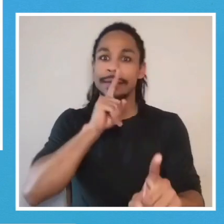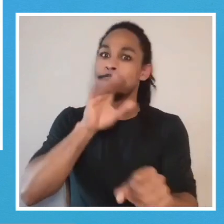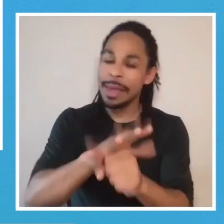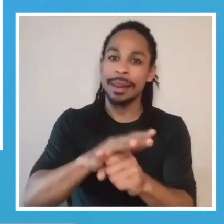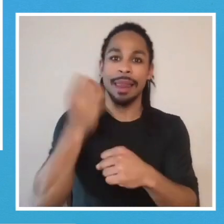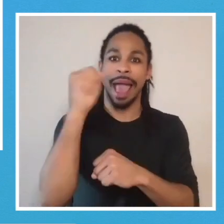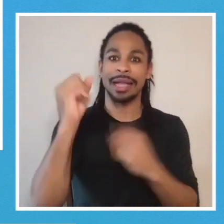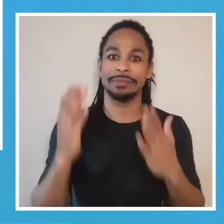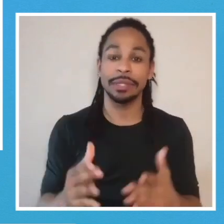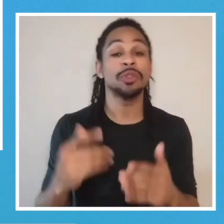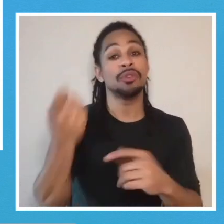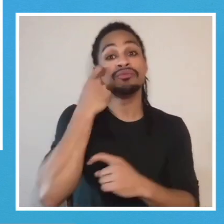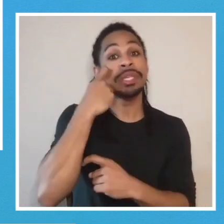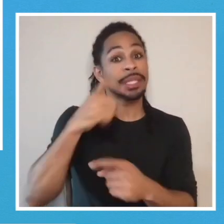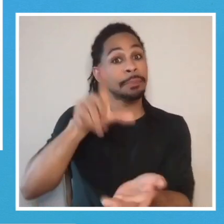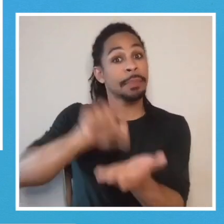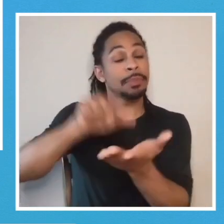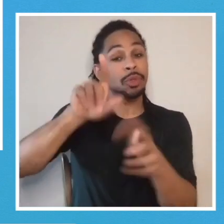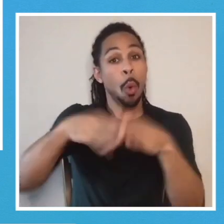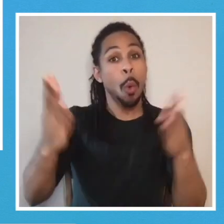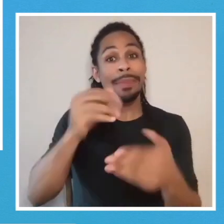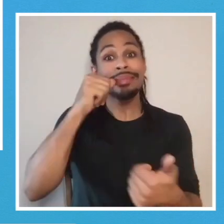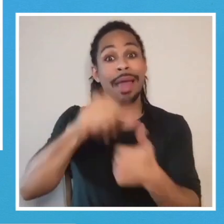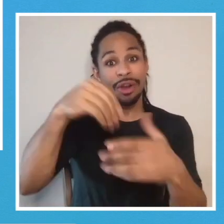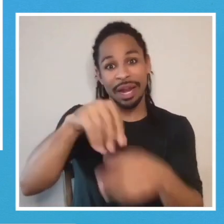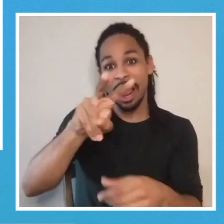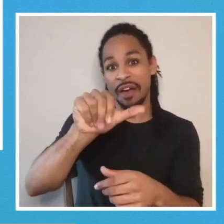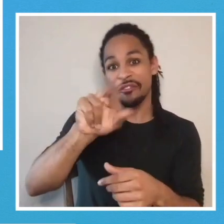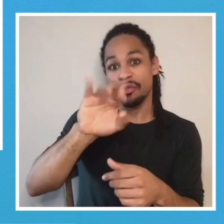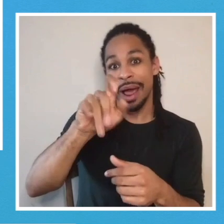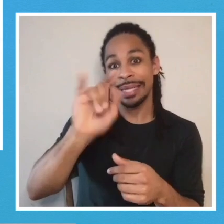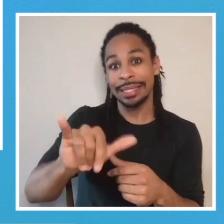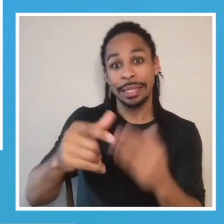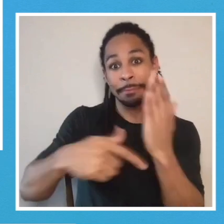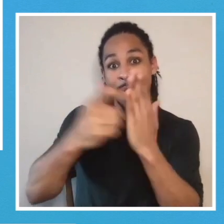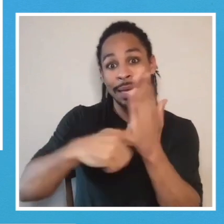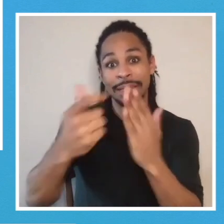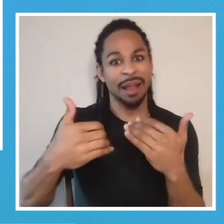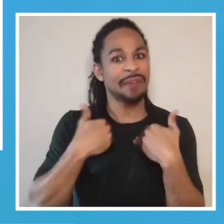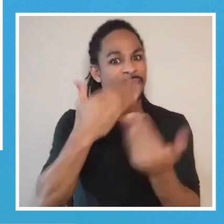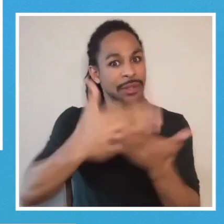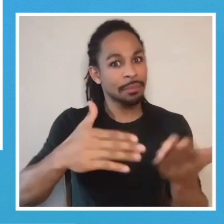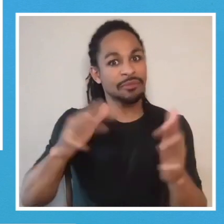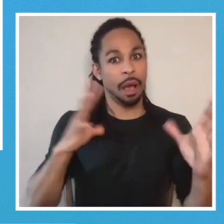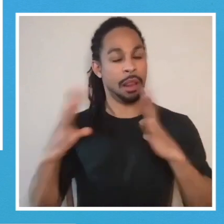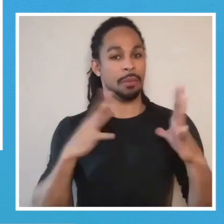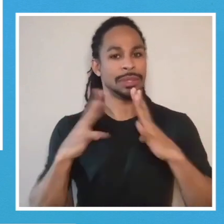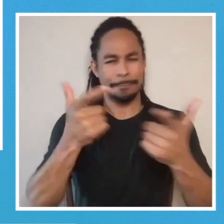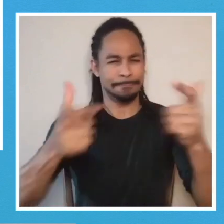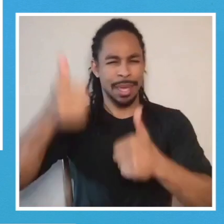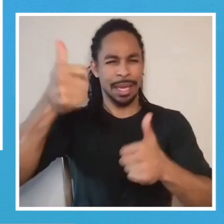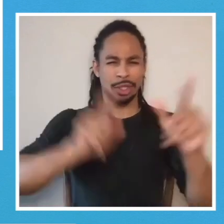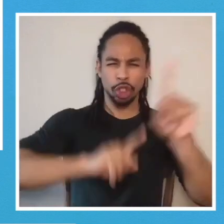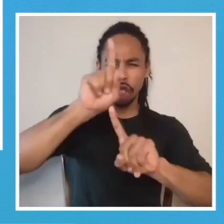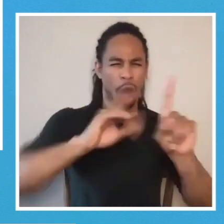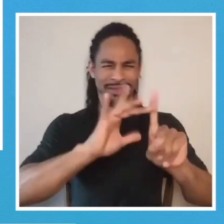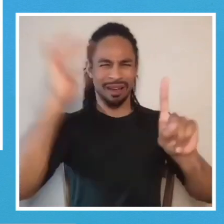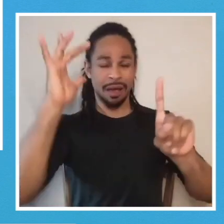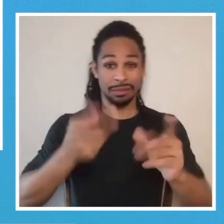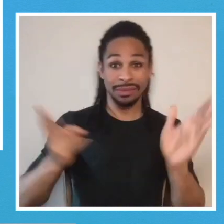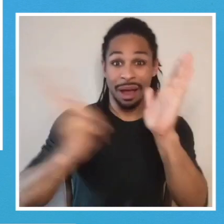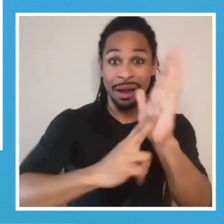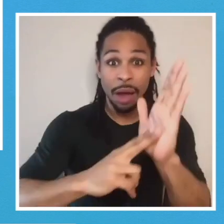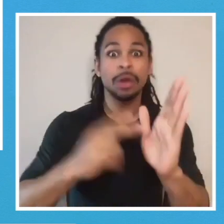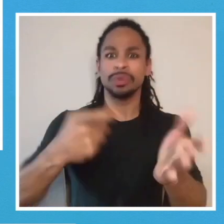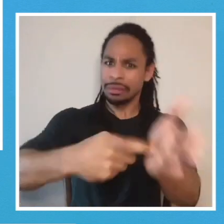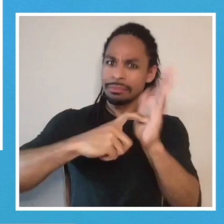recently published an open letter in Variety that got some of Hollywood's biggest stars signing on, demanding that the Royal Bank